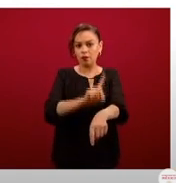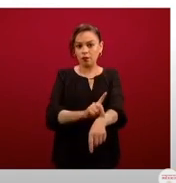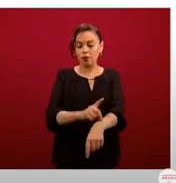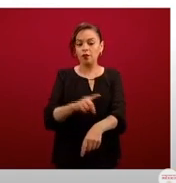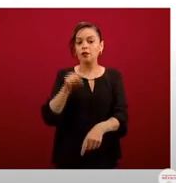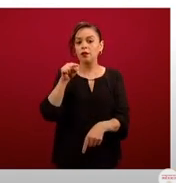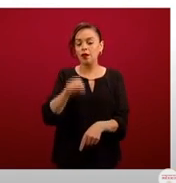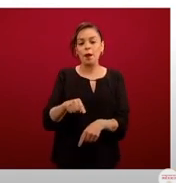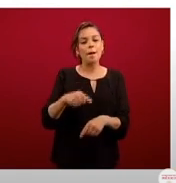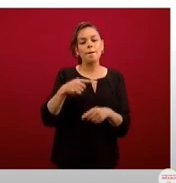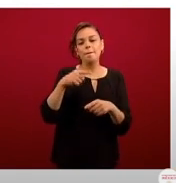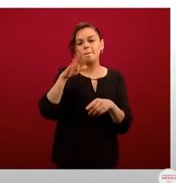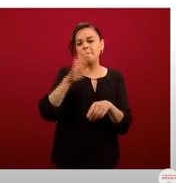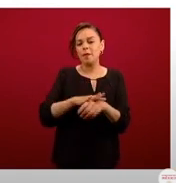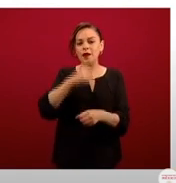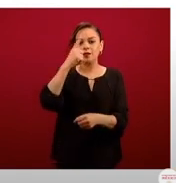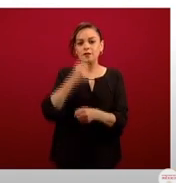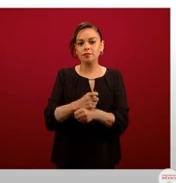but